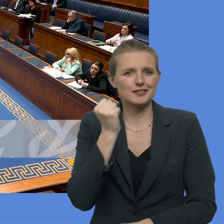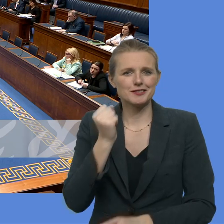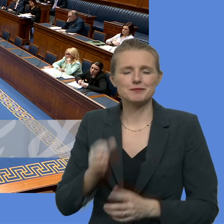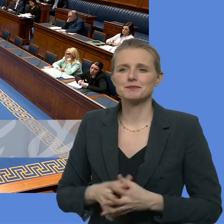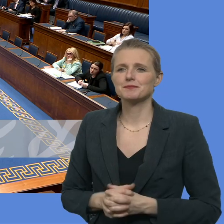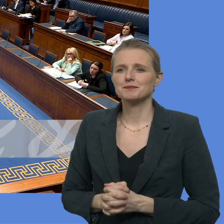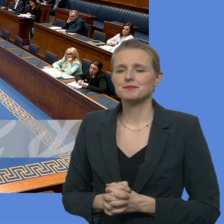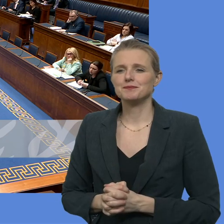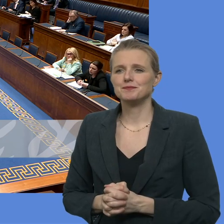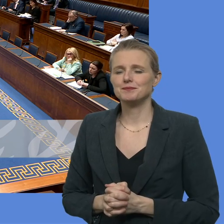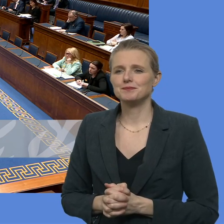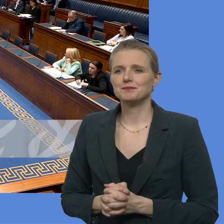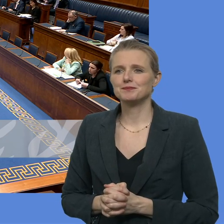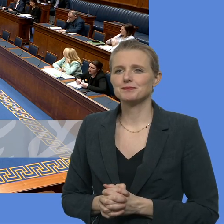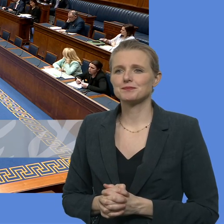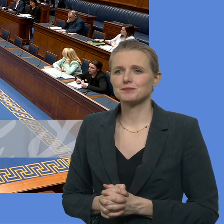Justin McNulty.